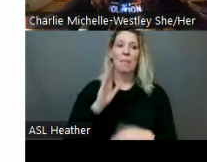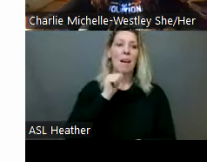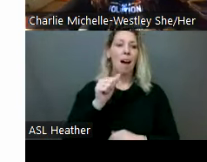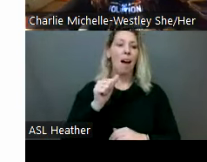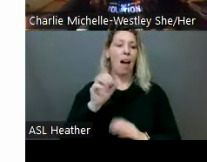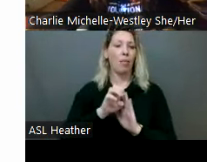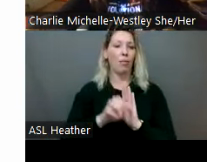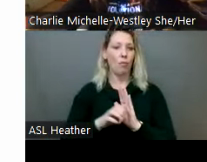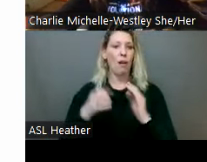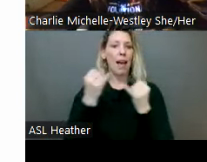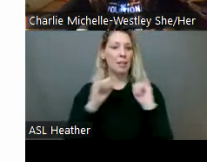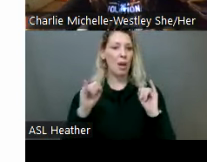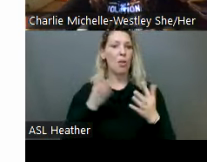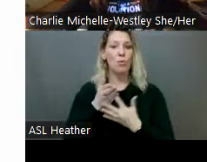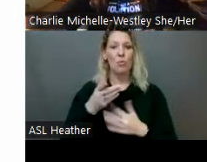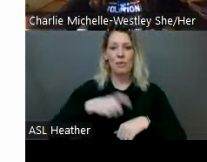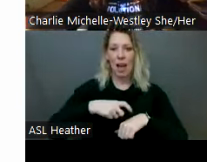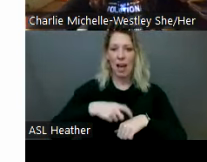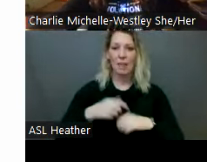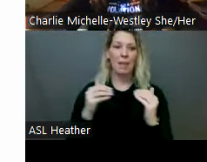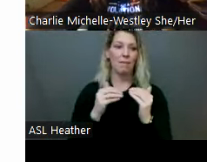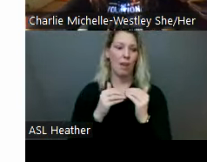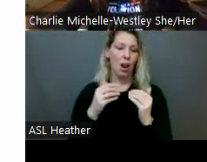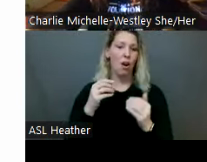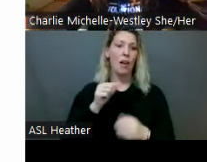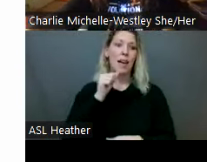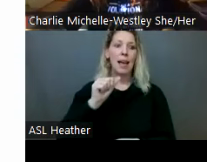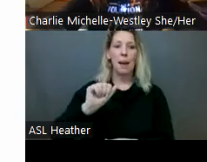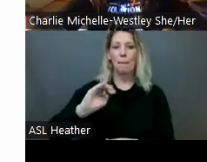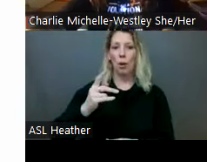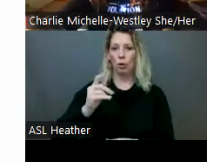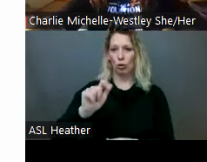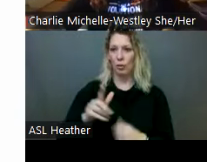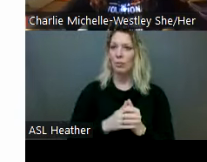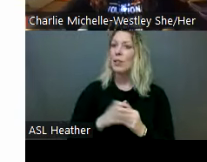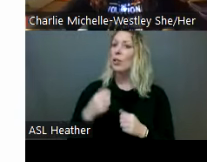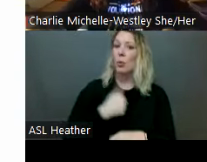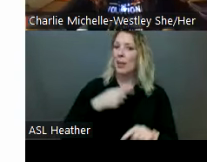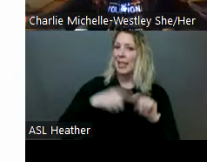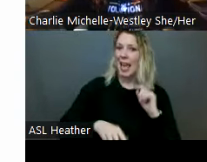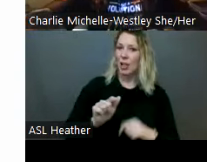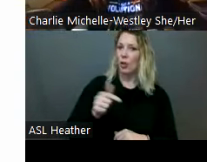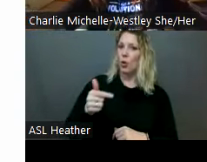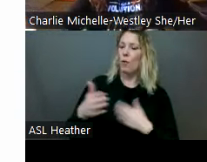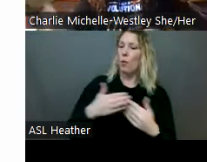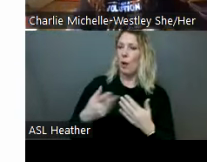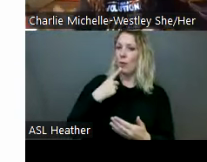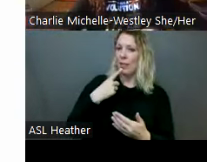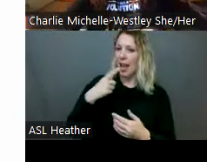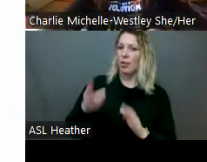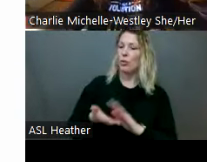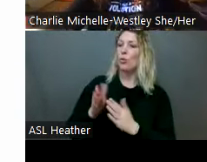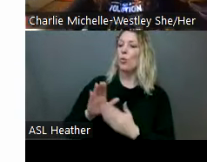But because you're doing this as part of your job, you have to answer our questions or we have the right to discipline you. So we can't turn over whatever you say to criminal